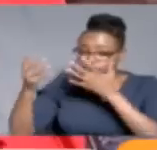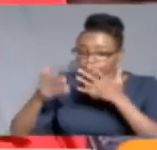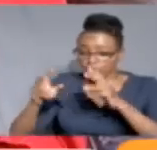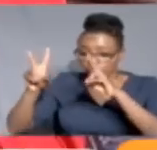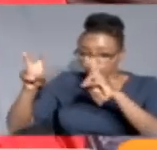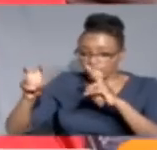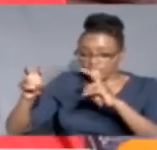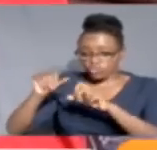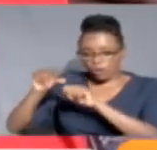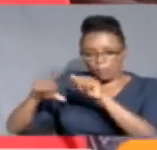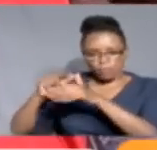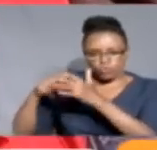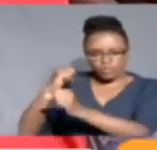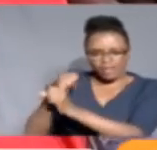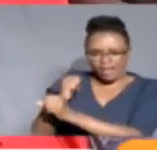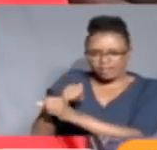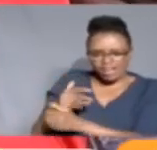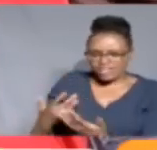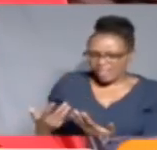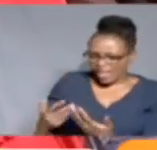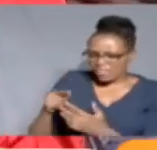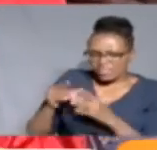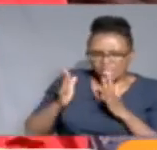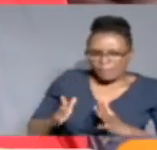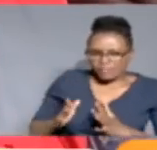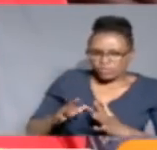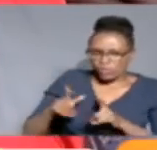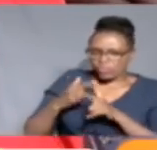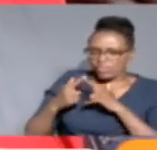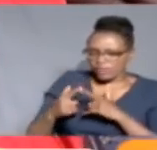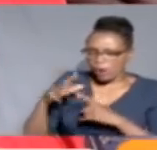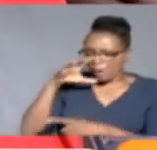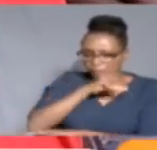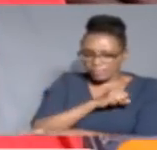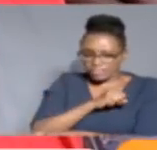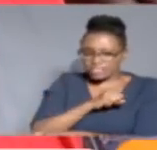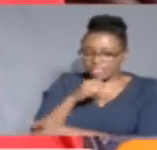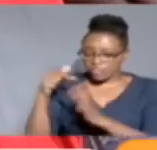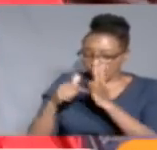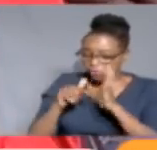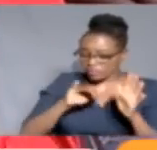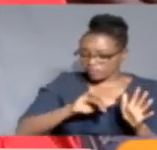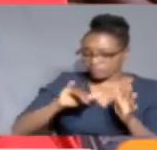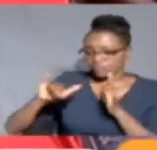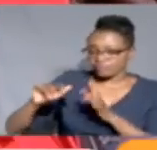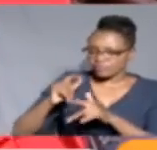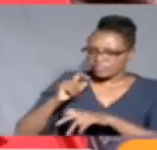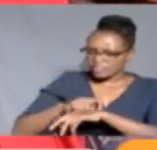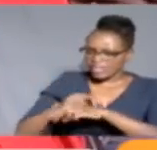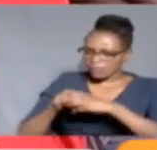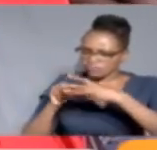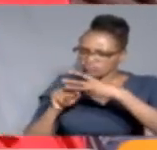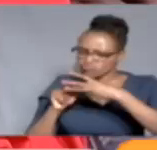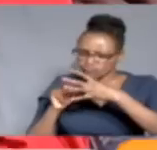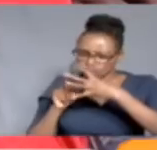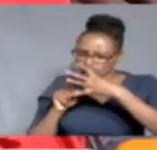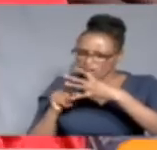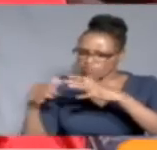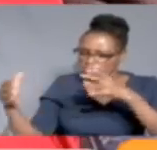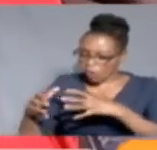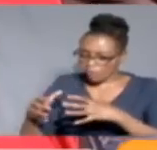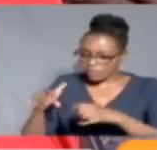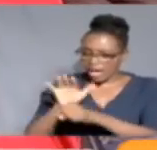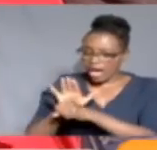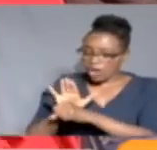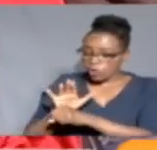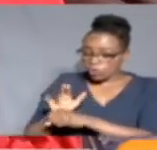issue of career, because then this person is going to miss the point. Then when we come to the community where most of us